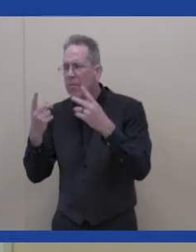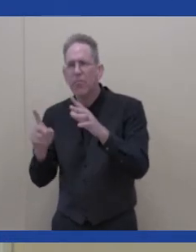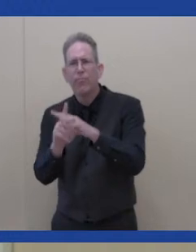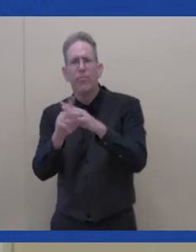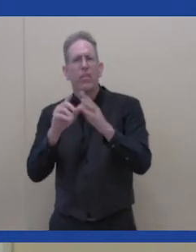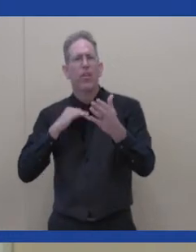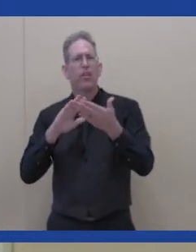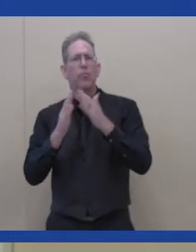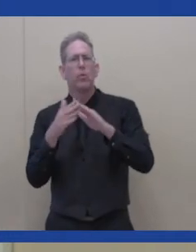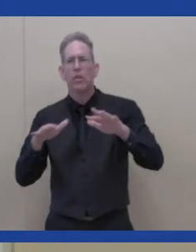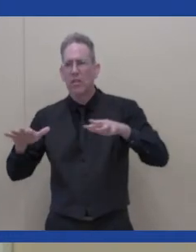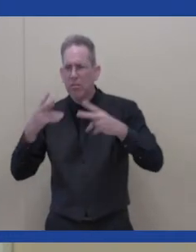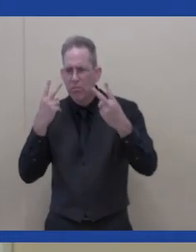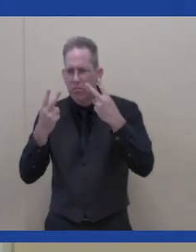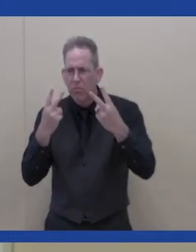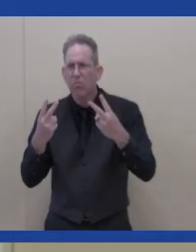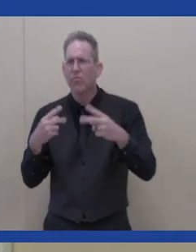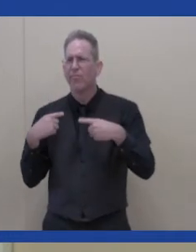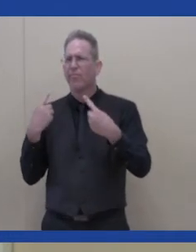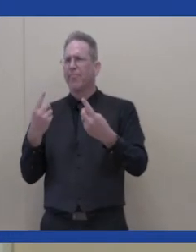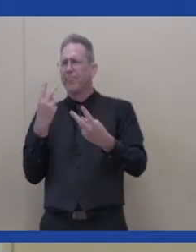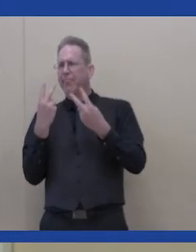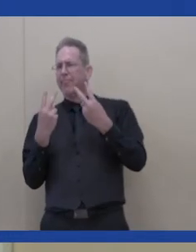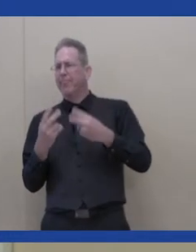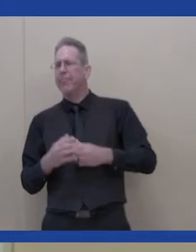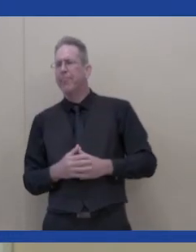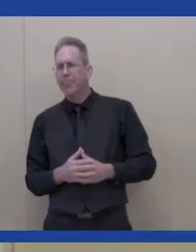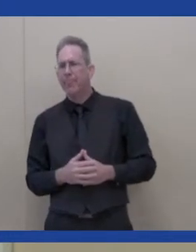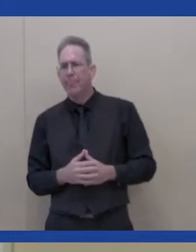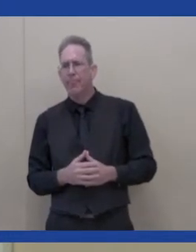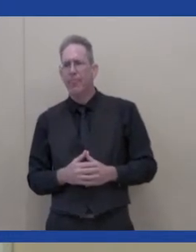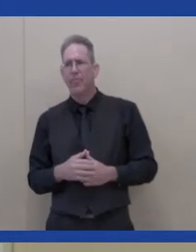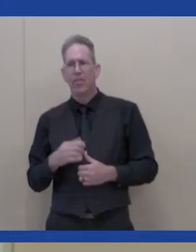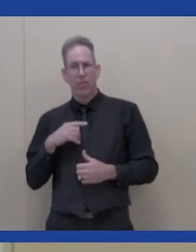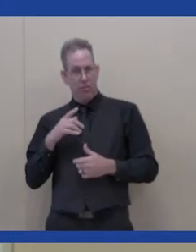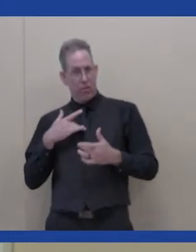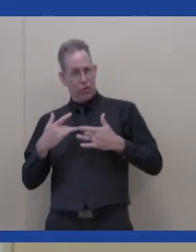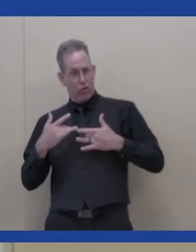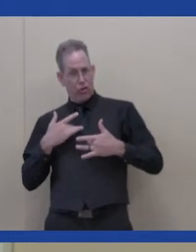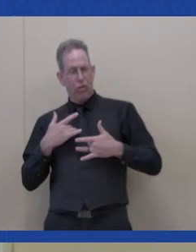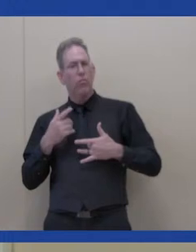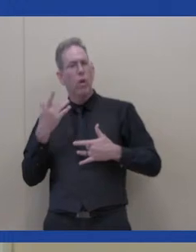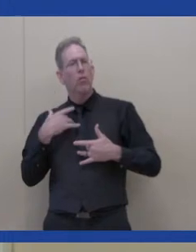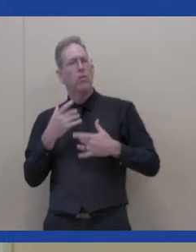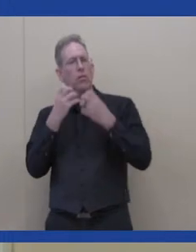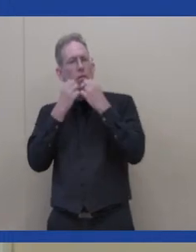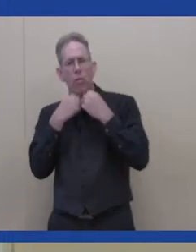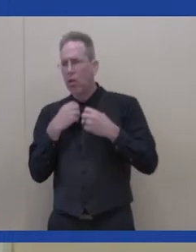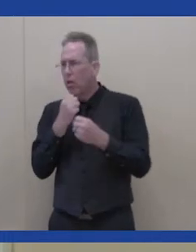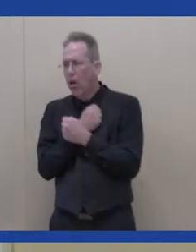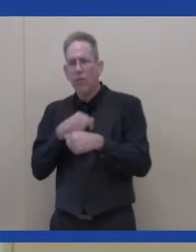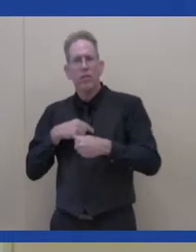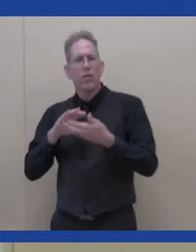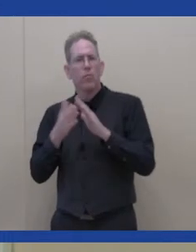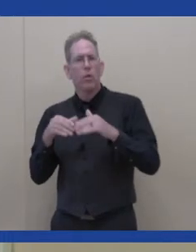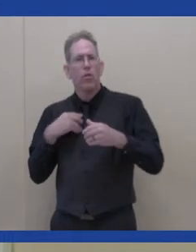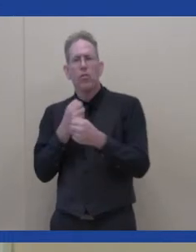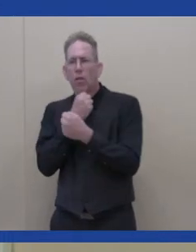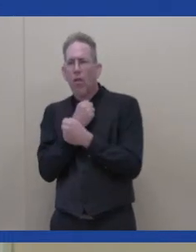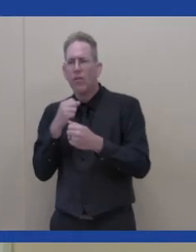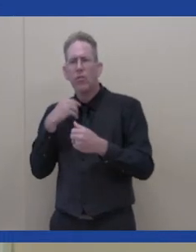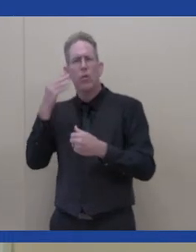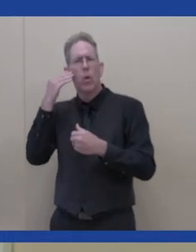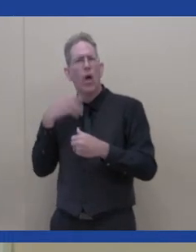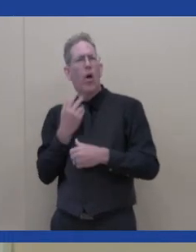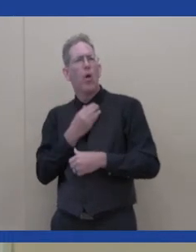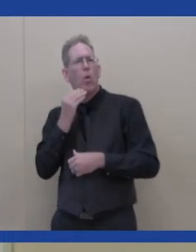years. This concern comes from a place of love and care for our home, for our neighbors, and for the vibrancy and natural beauty of